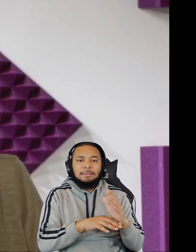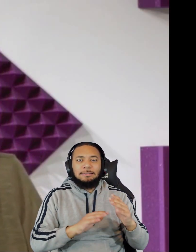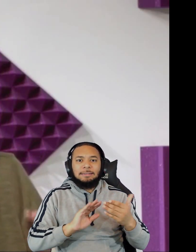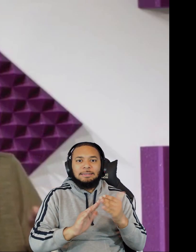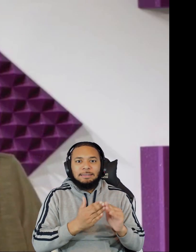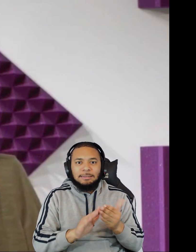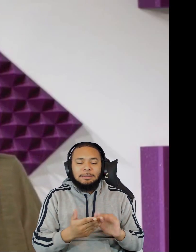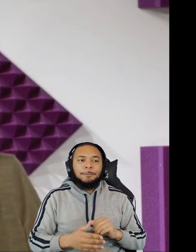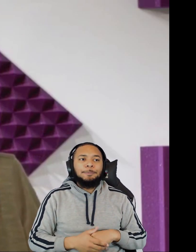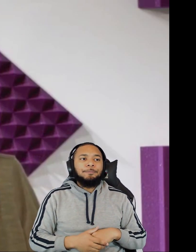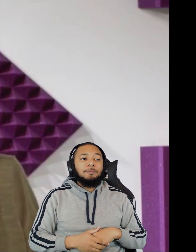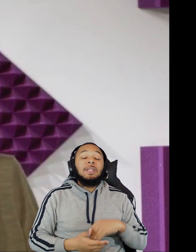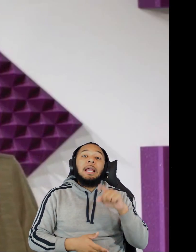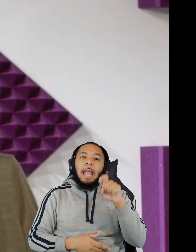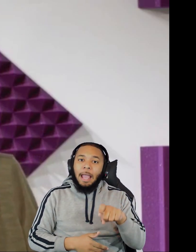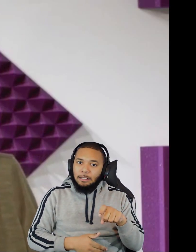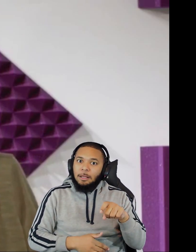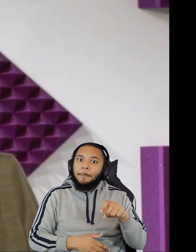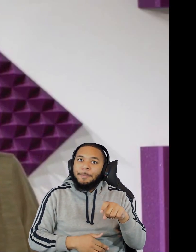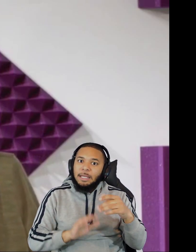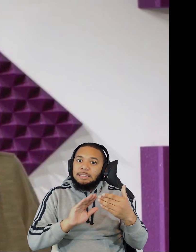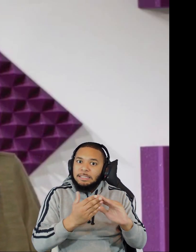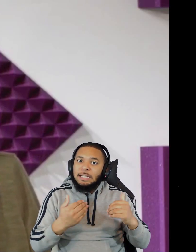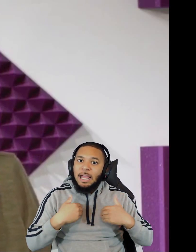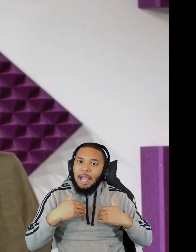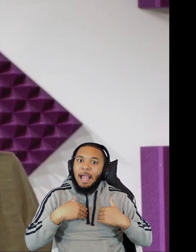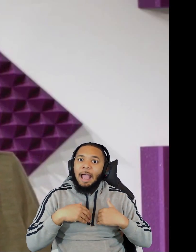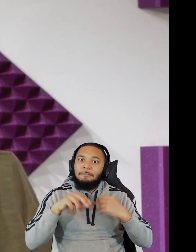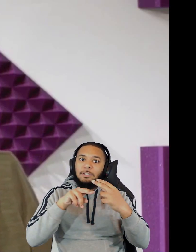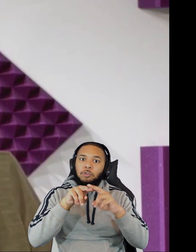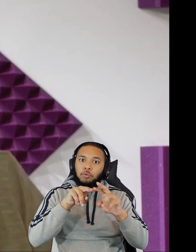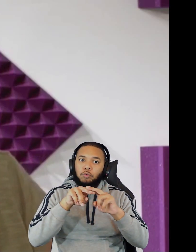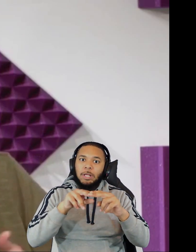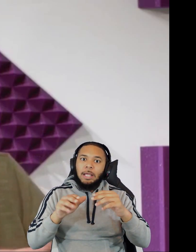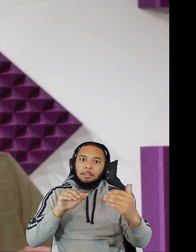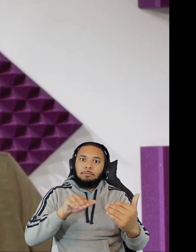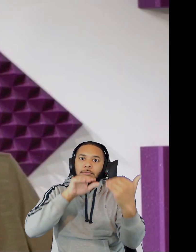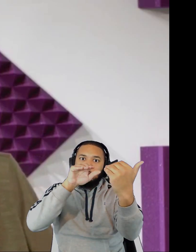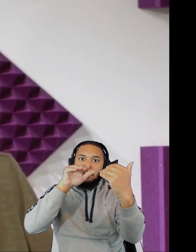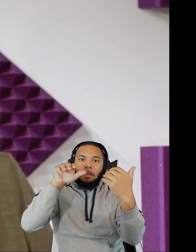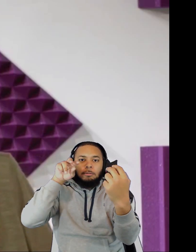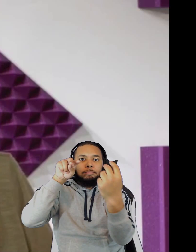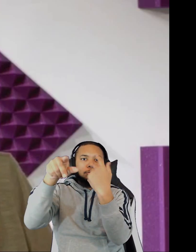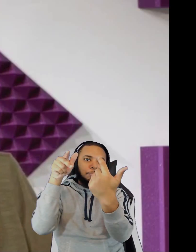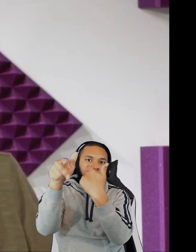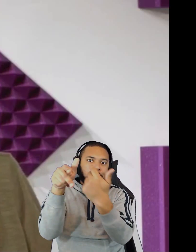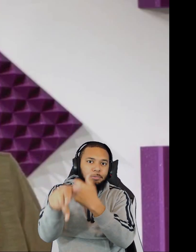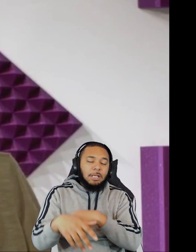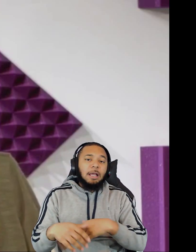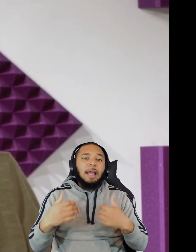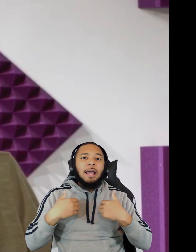an elevated a train. It would have to be a place that allowed fruit stands,